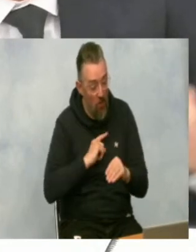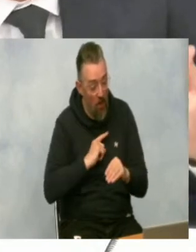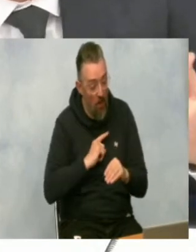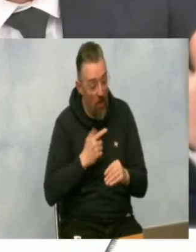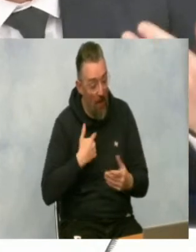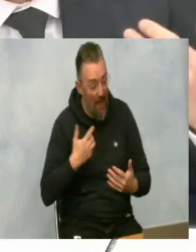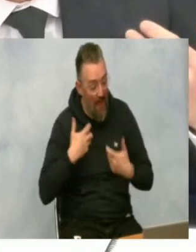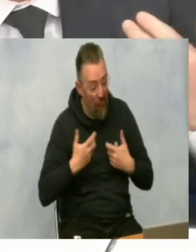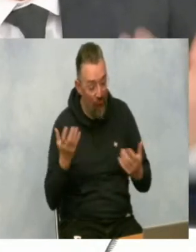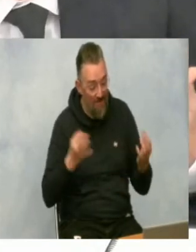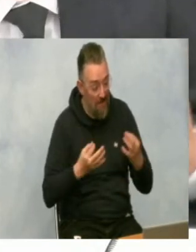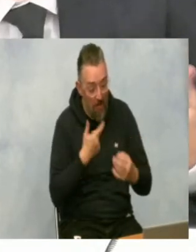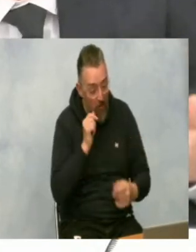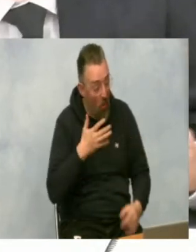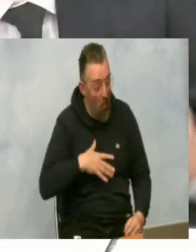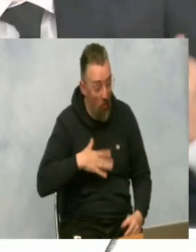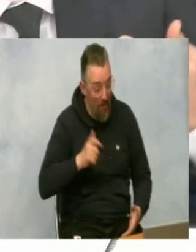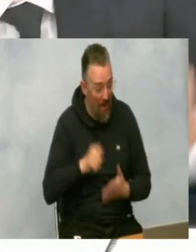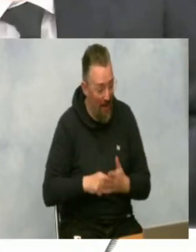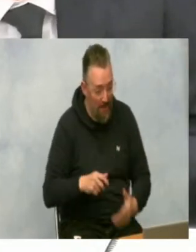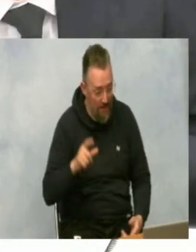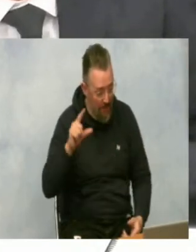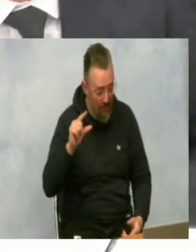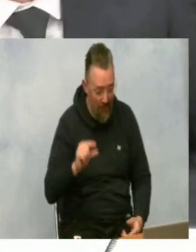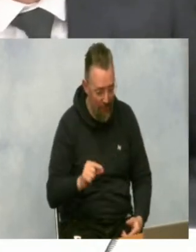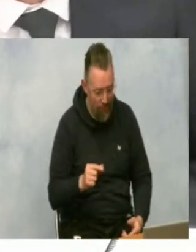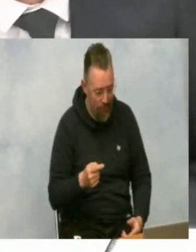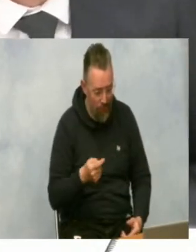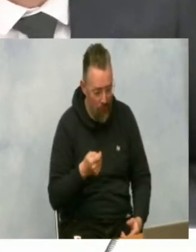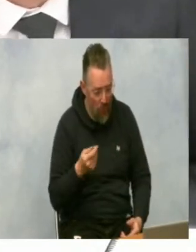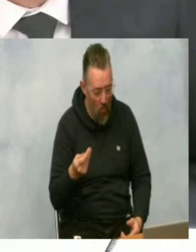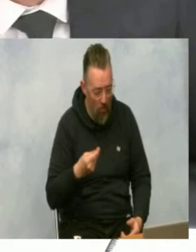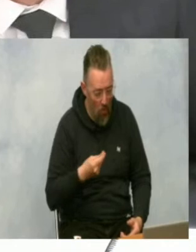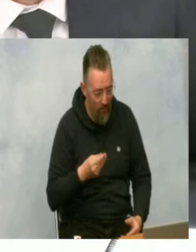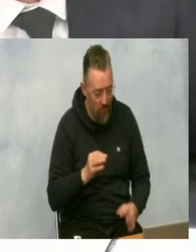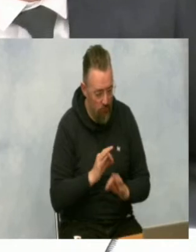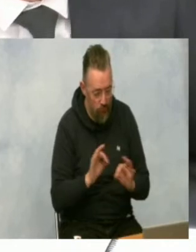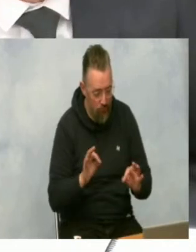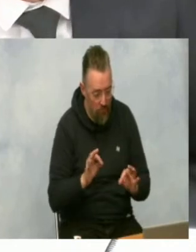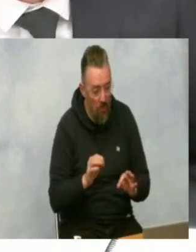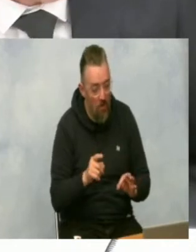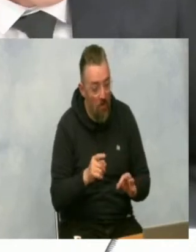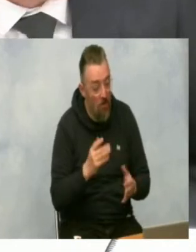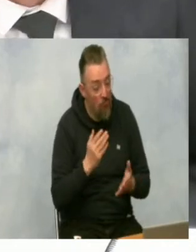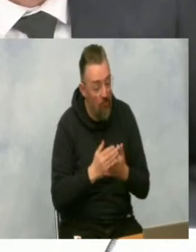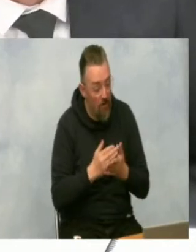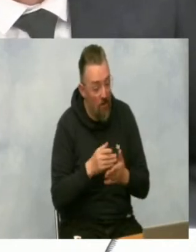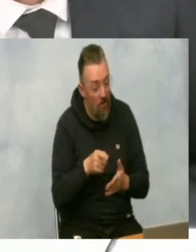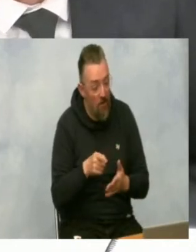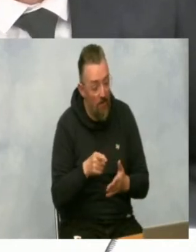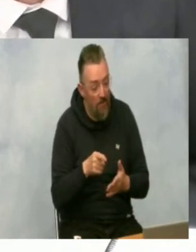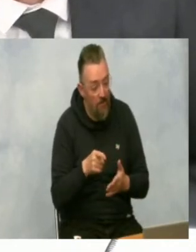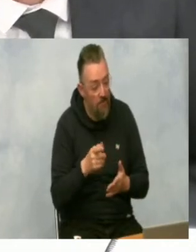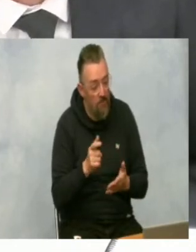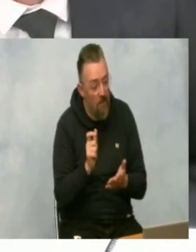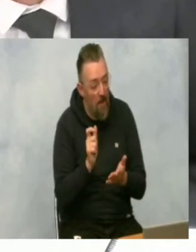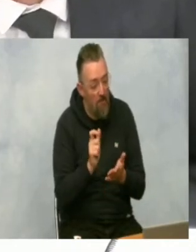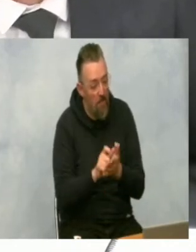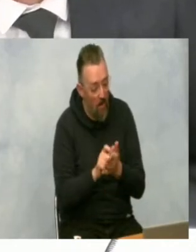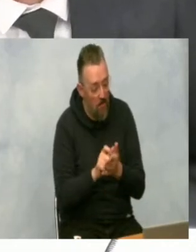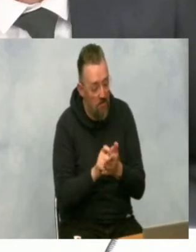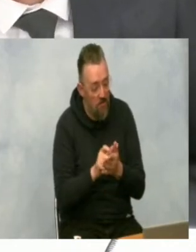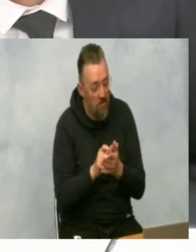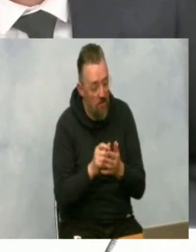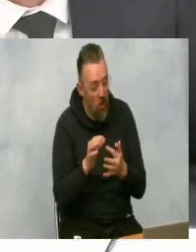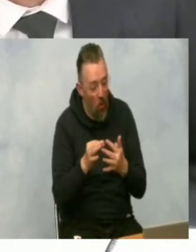got relating to the number of offers we got, is significant. I think fundamentally it's just the market conditions